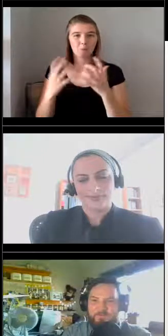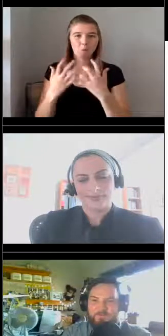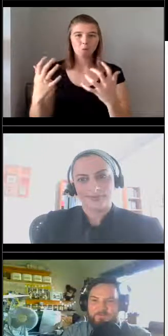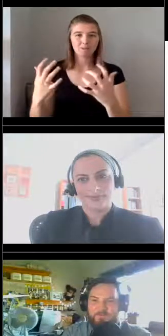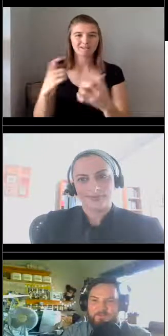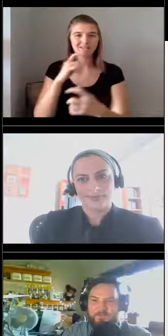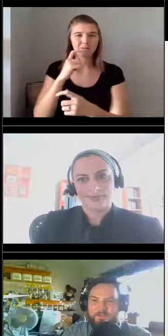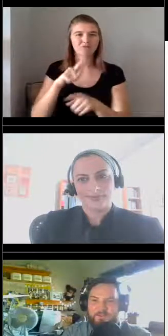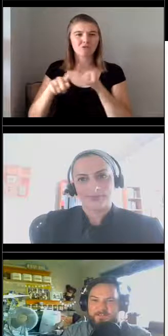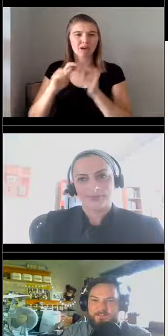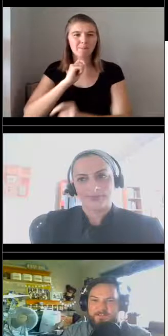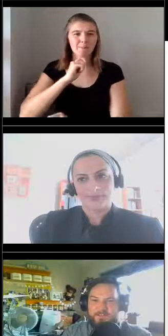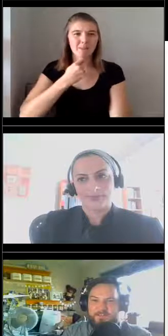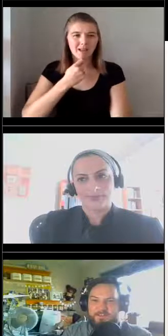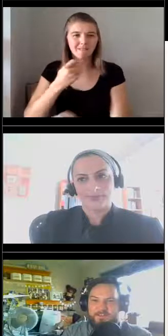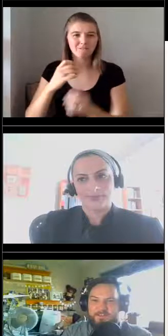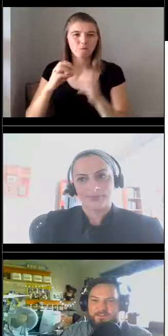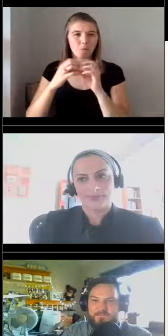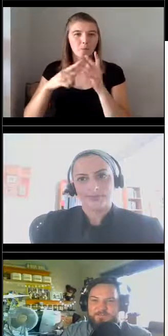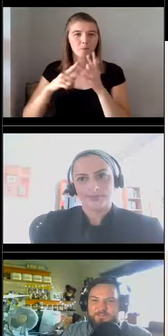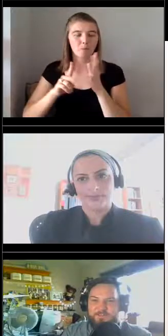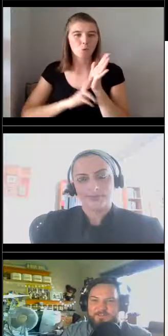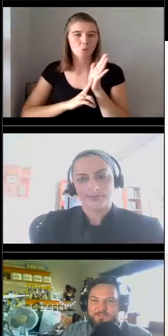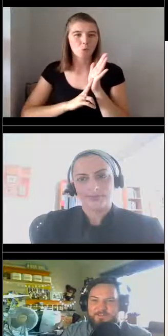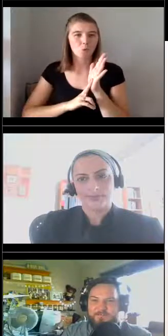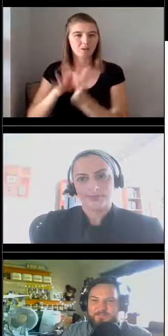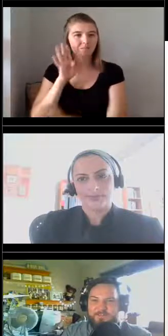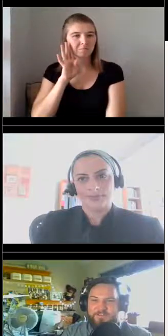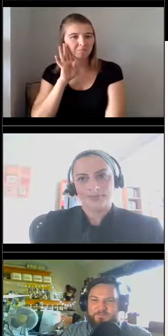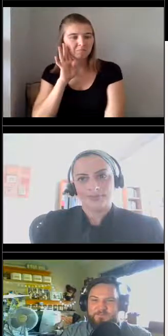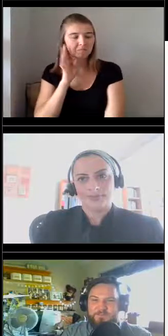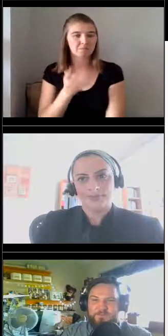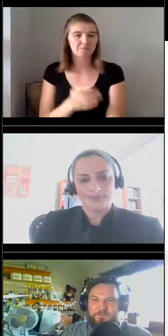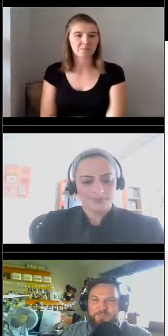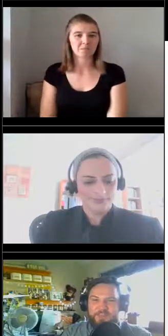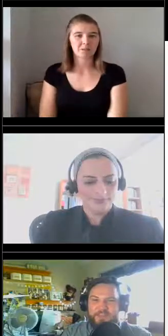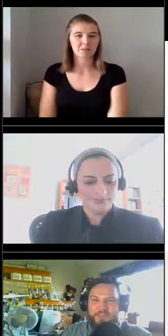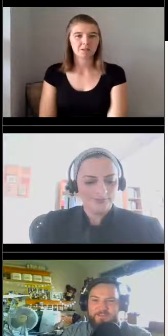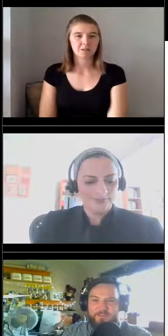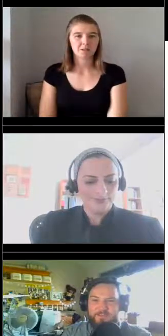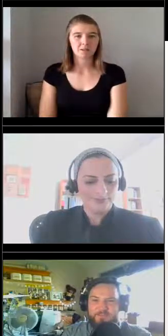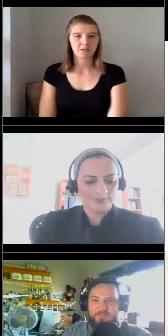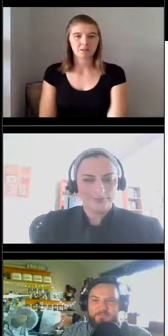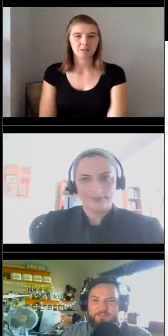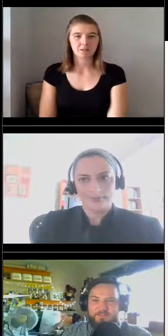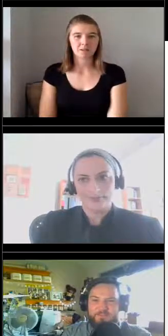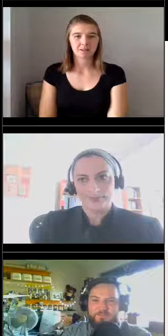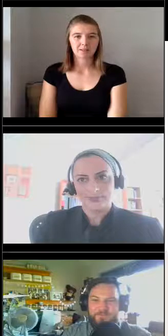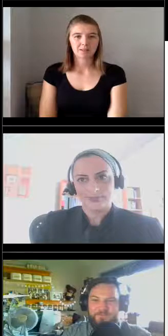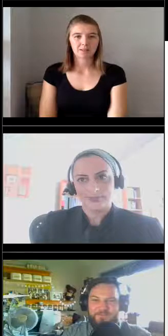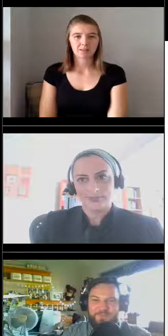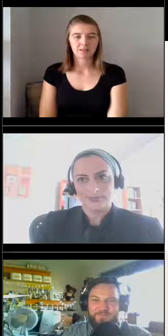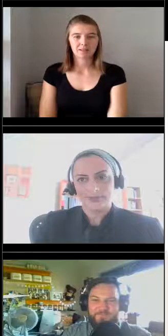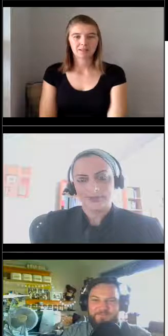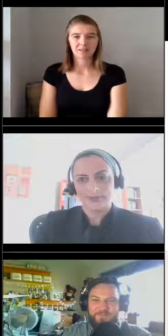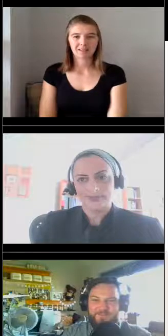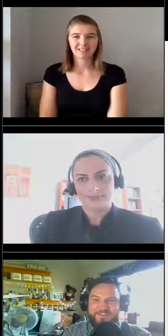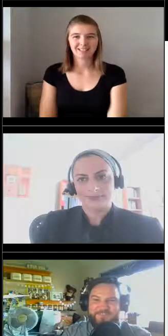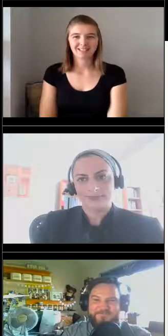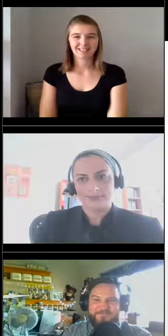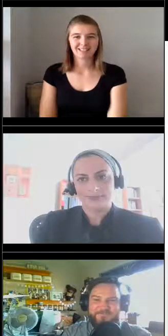microphone back on as well. Let's have a look. So Boon, we can't hear you at the moment, but let's hopefully get